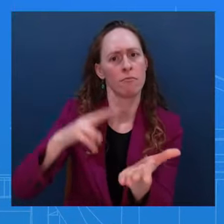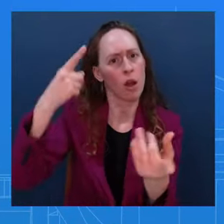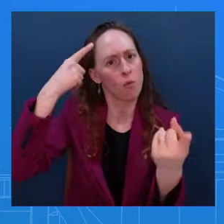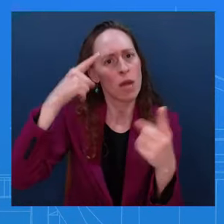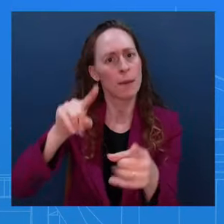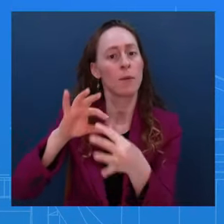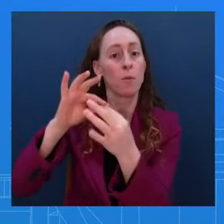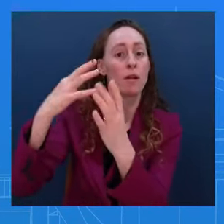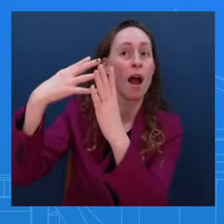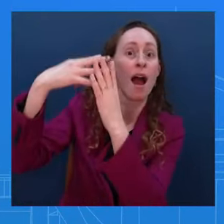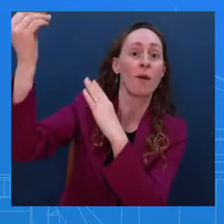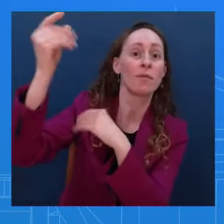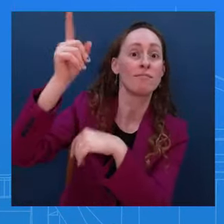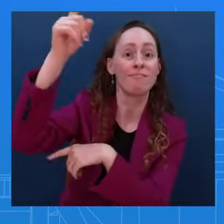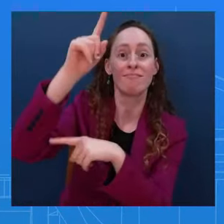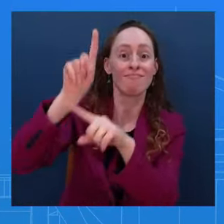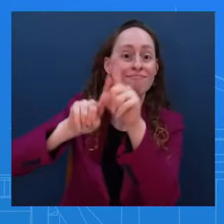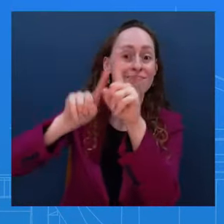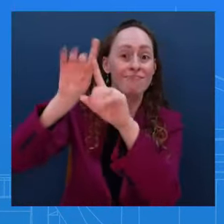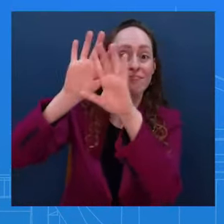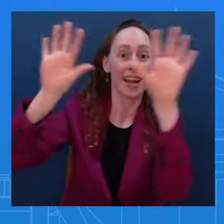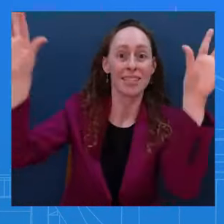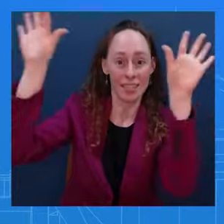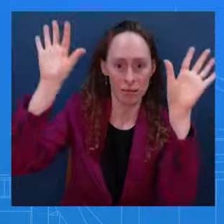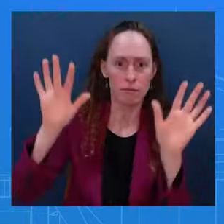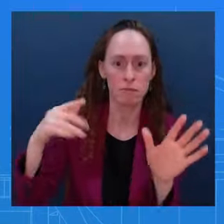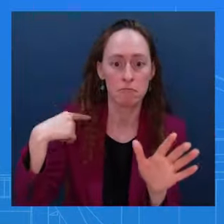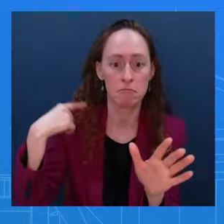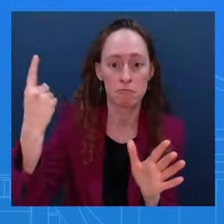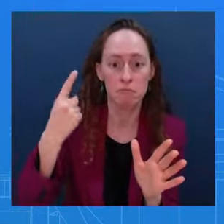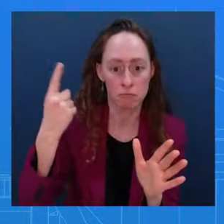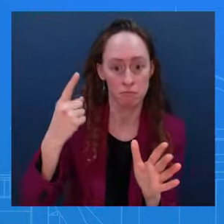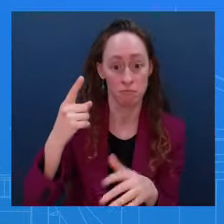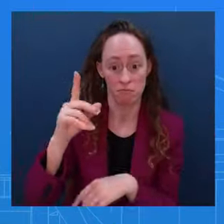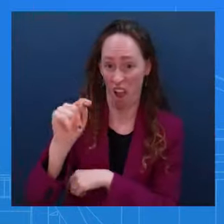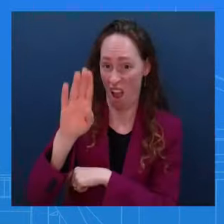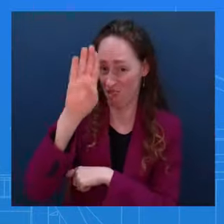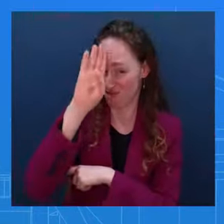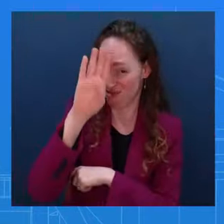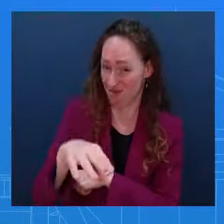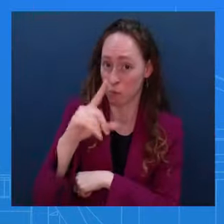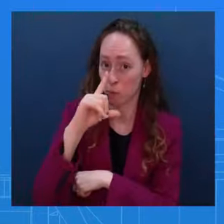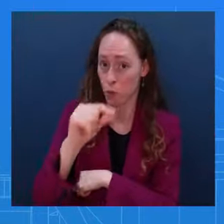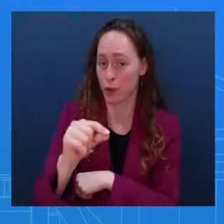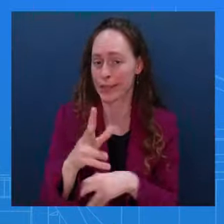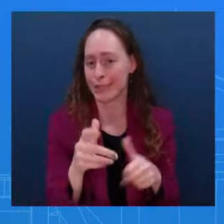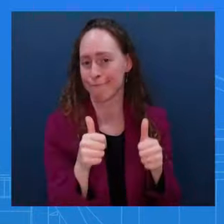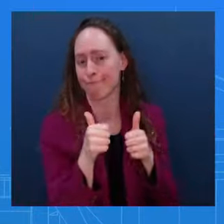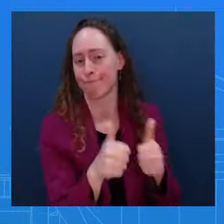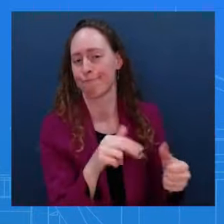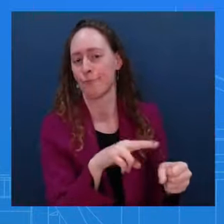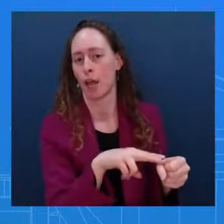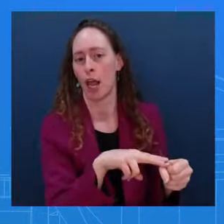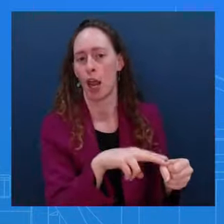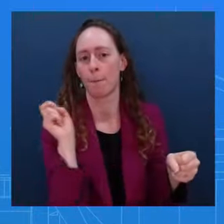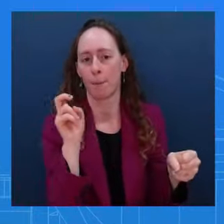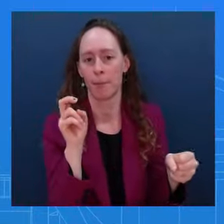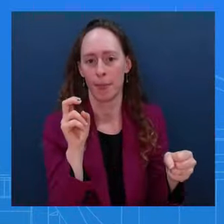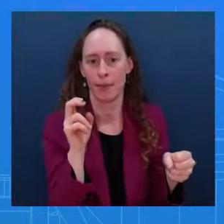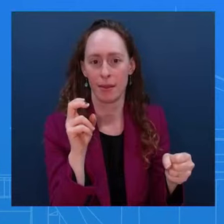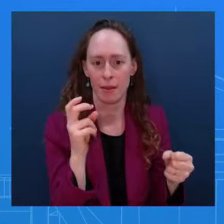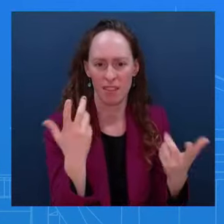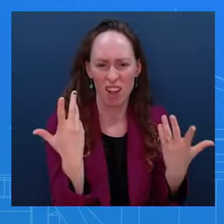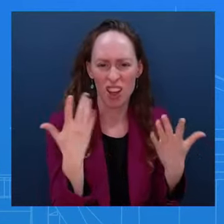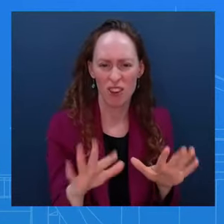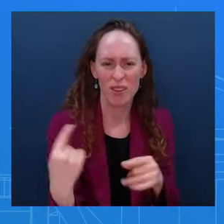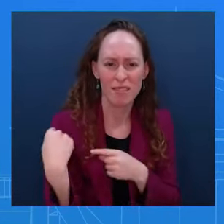has pulled out of several arms control treaties in the last few years. Is the